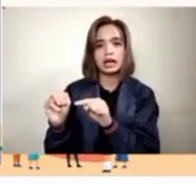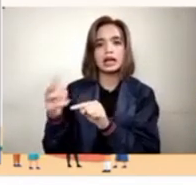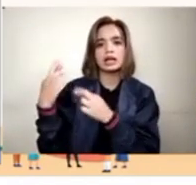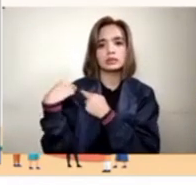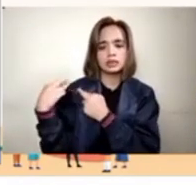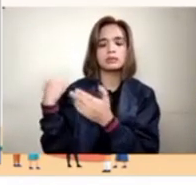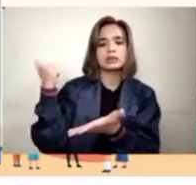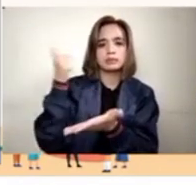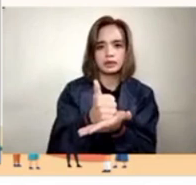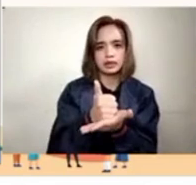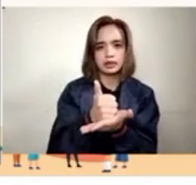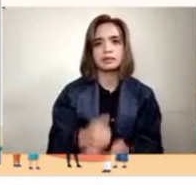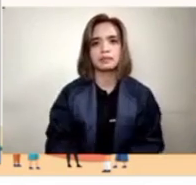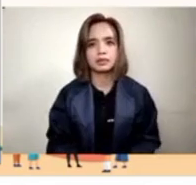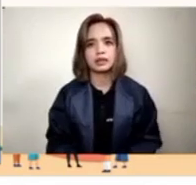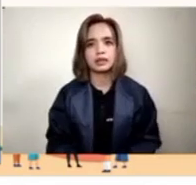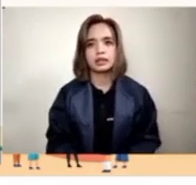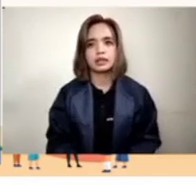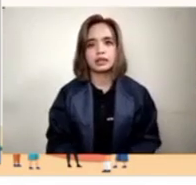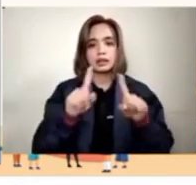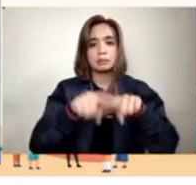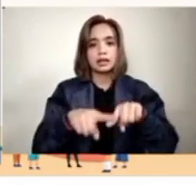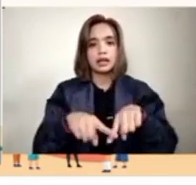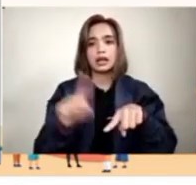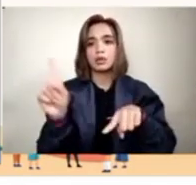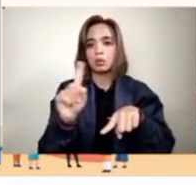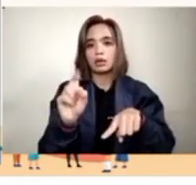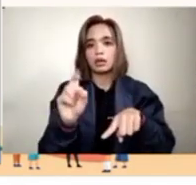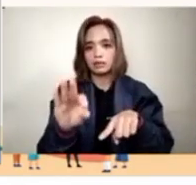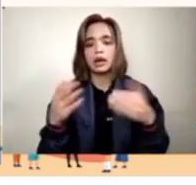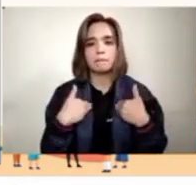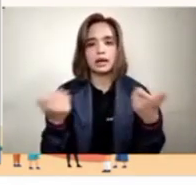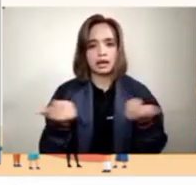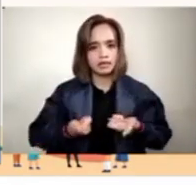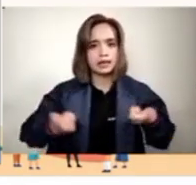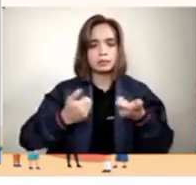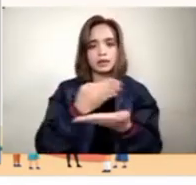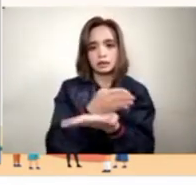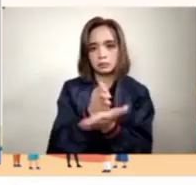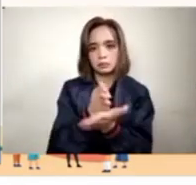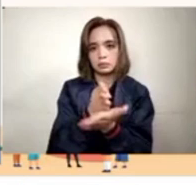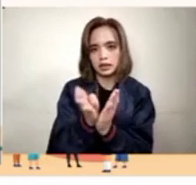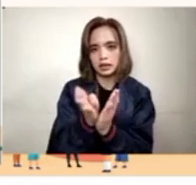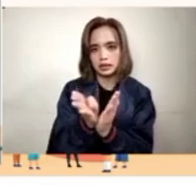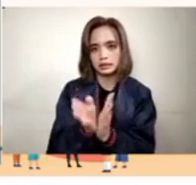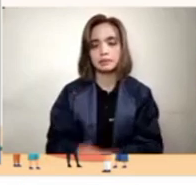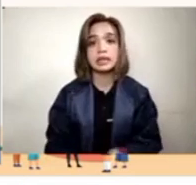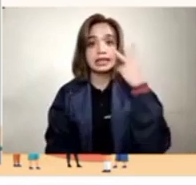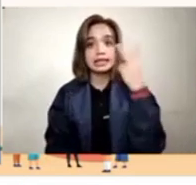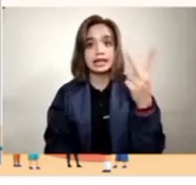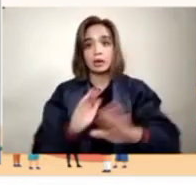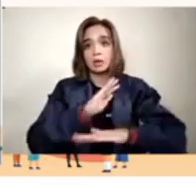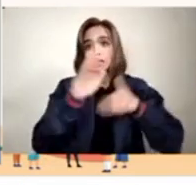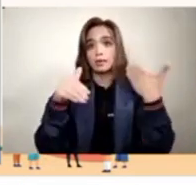for approval subject to availability of funds. So as you can